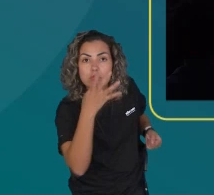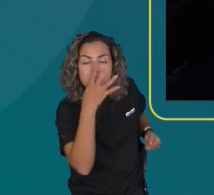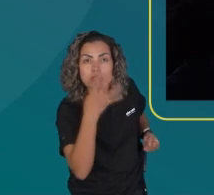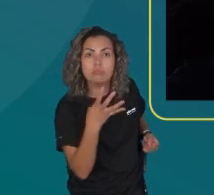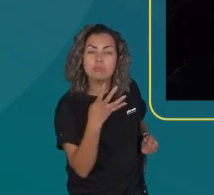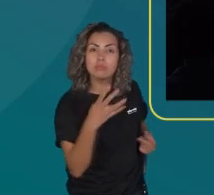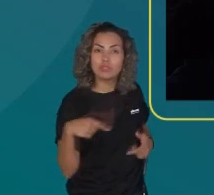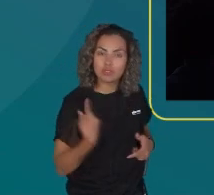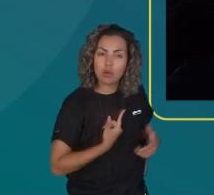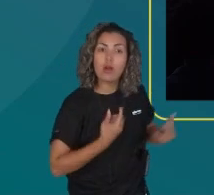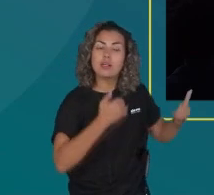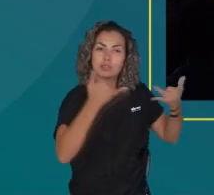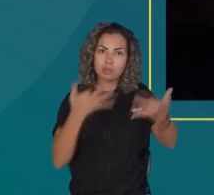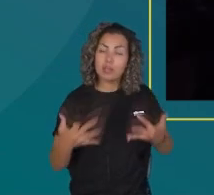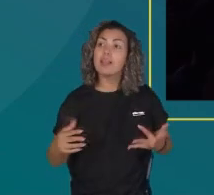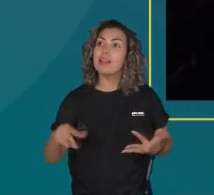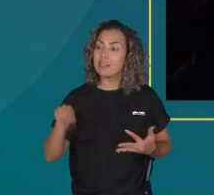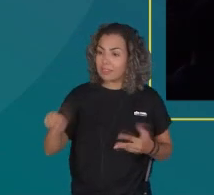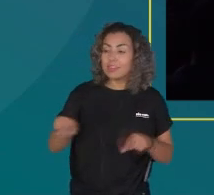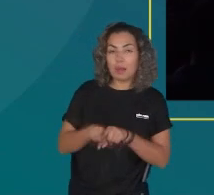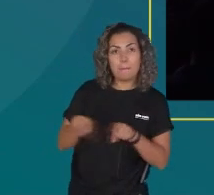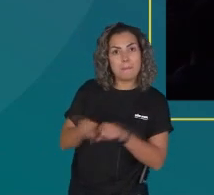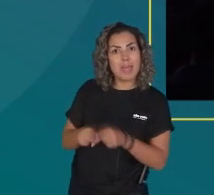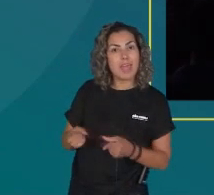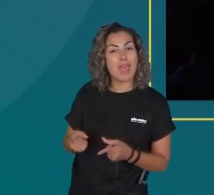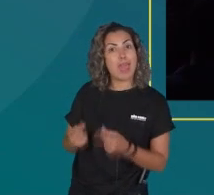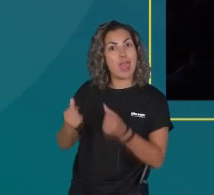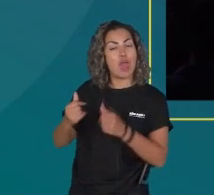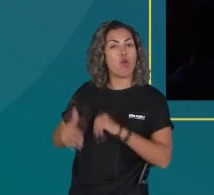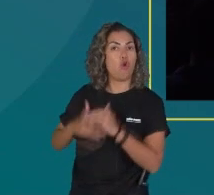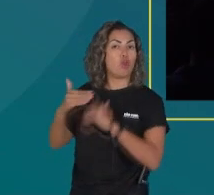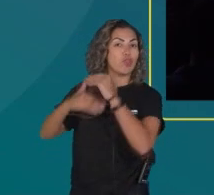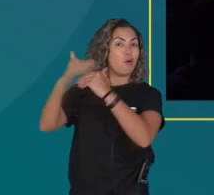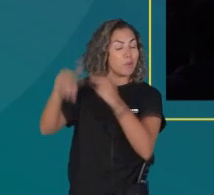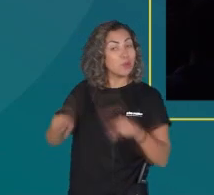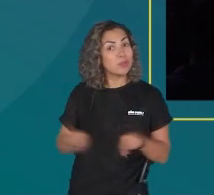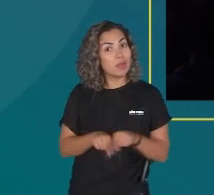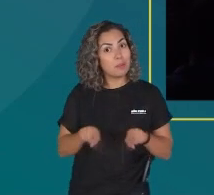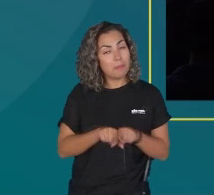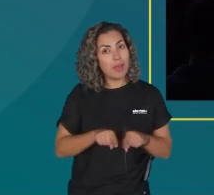side of this whole context of nature.